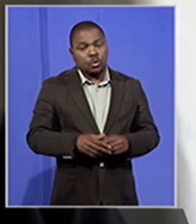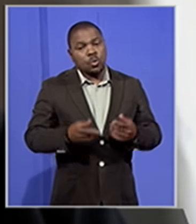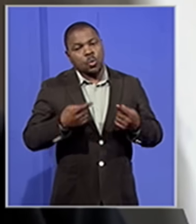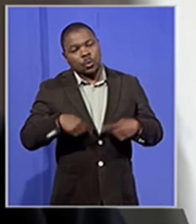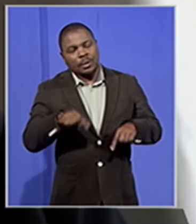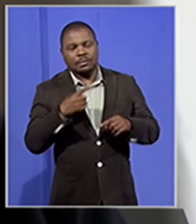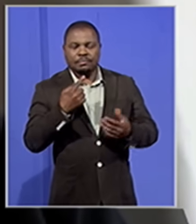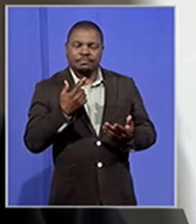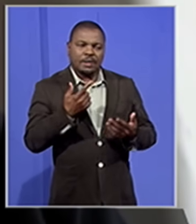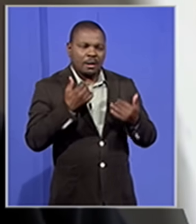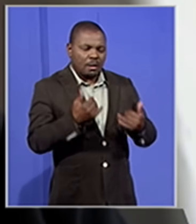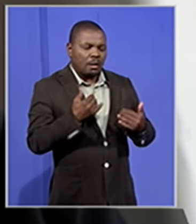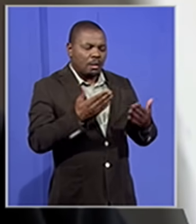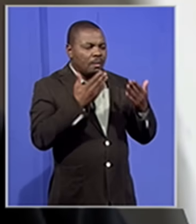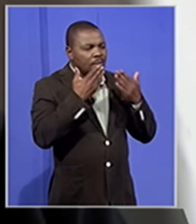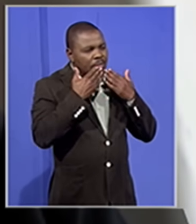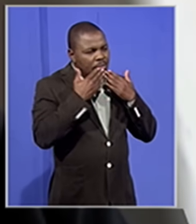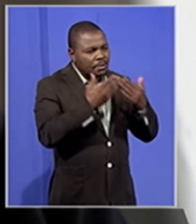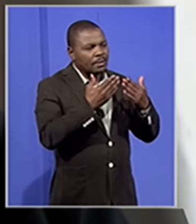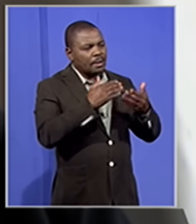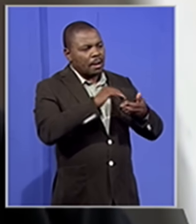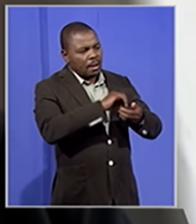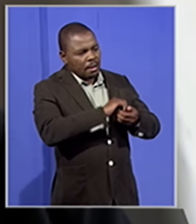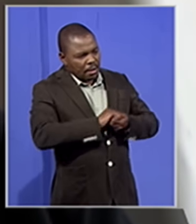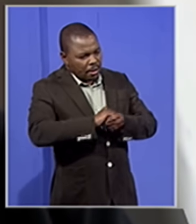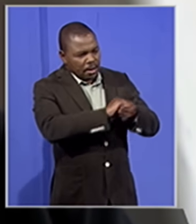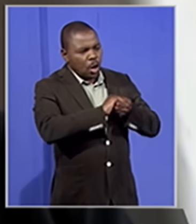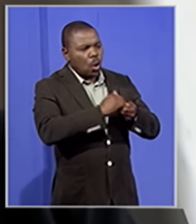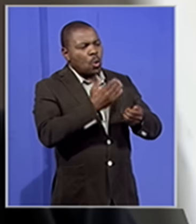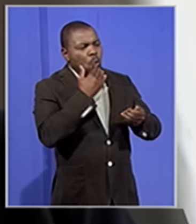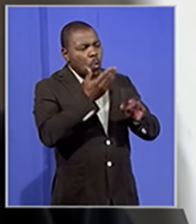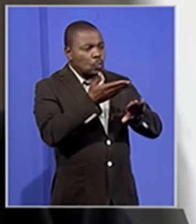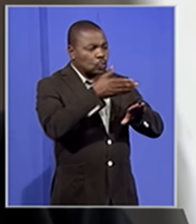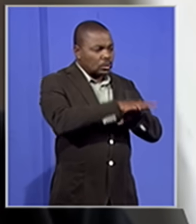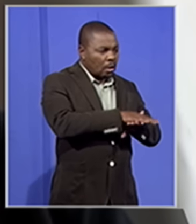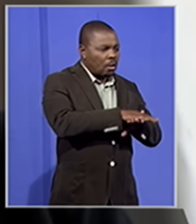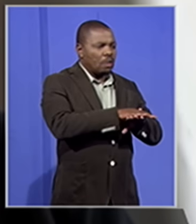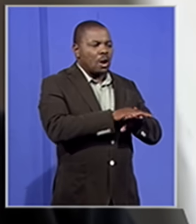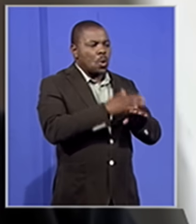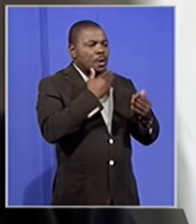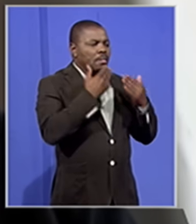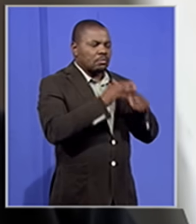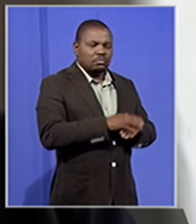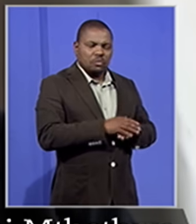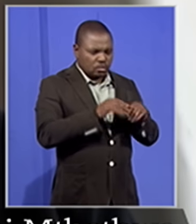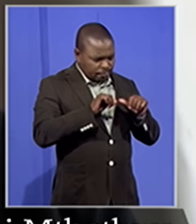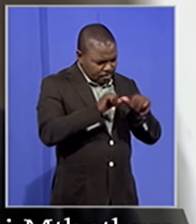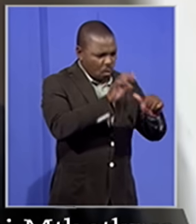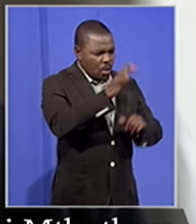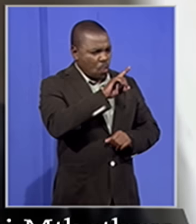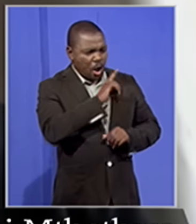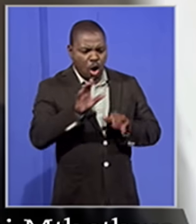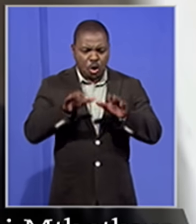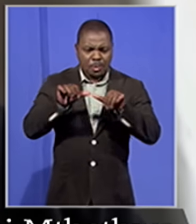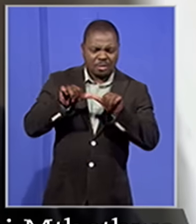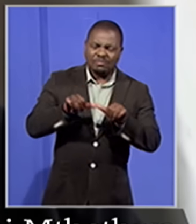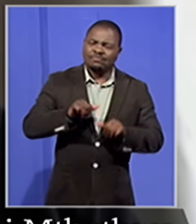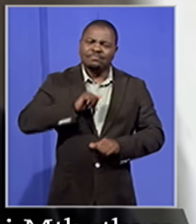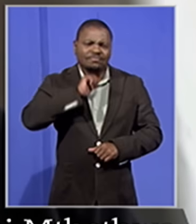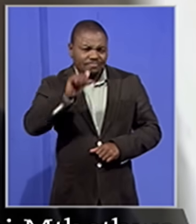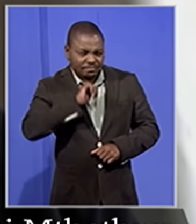thanking our cadres who pass on the basis that is a commission. And of course, when the